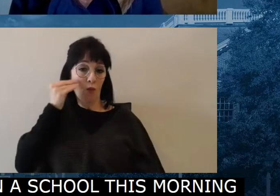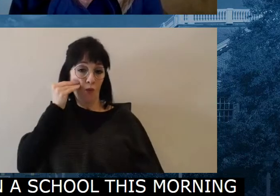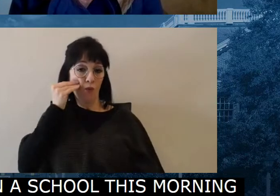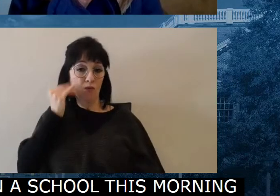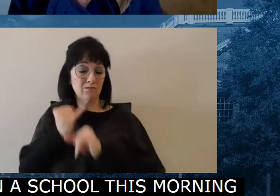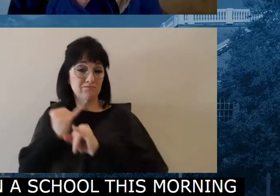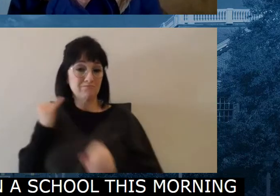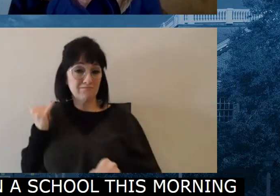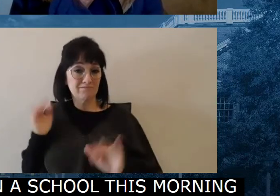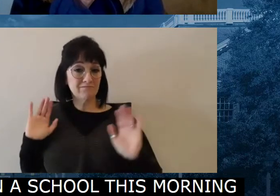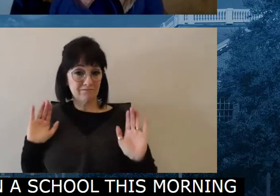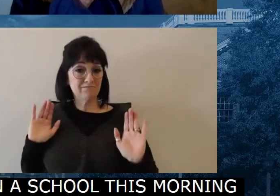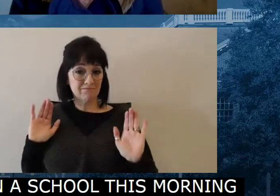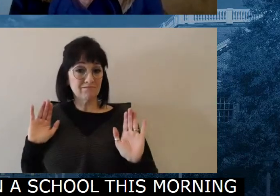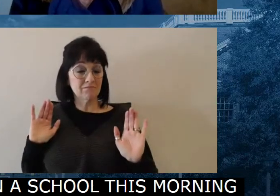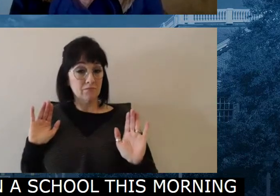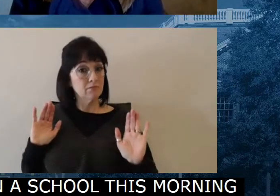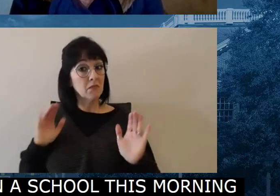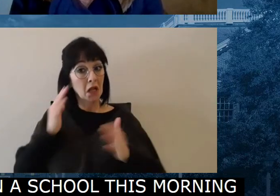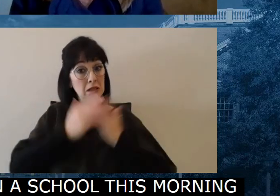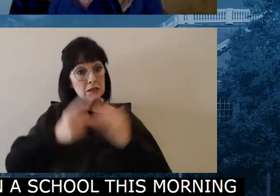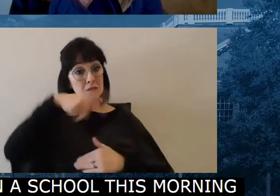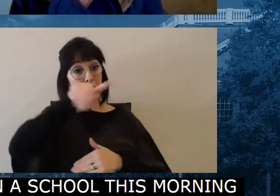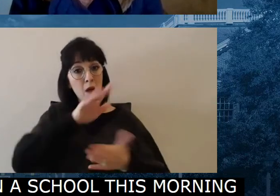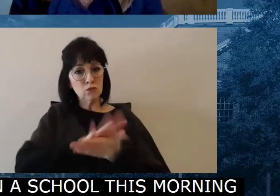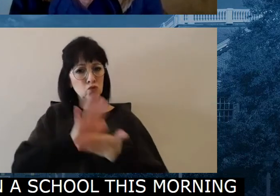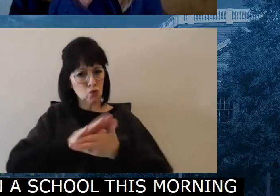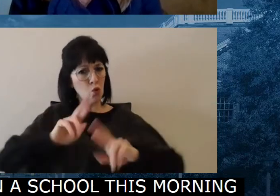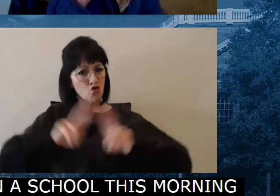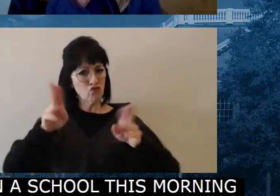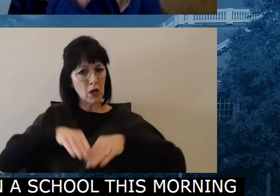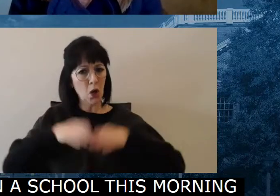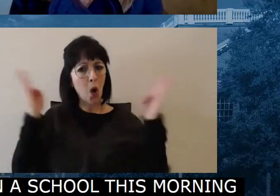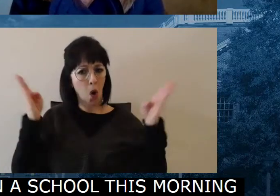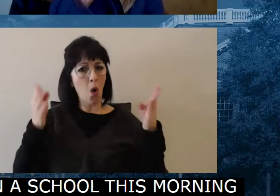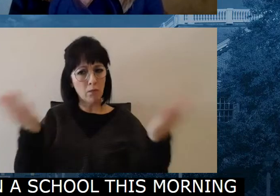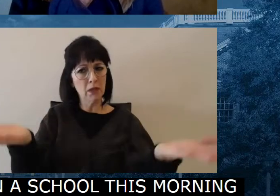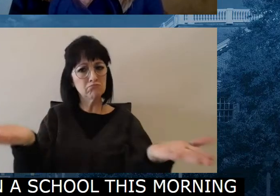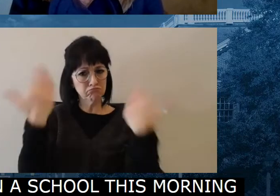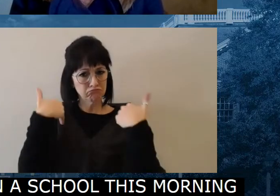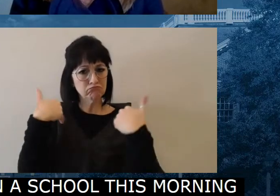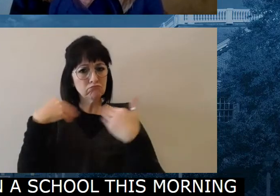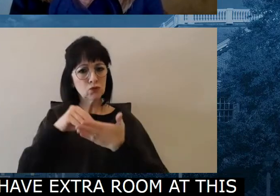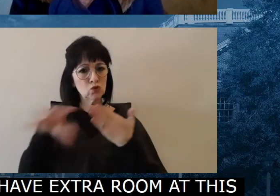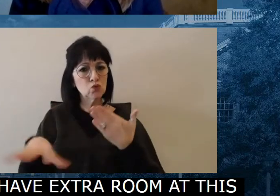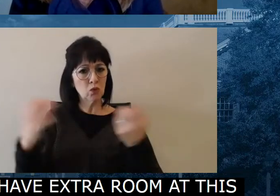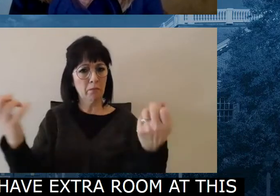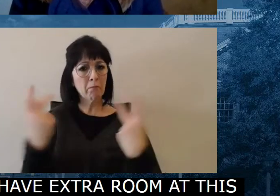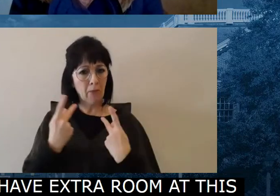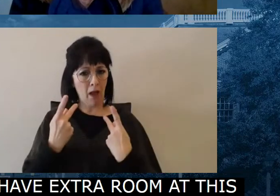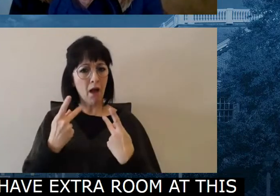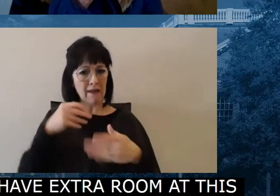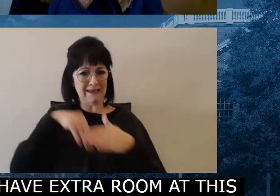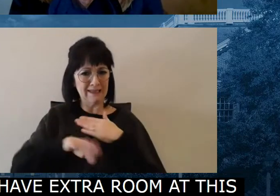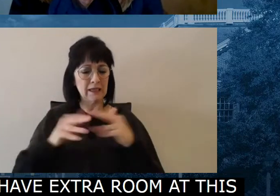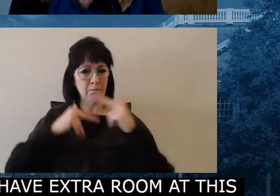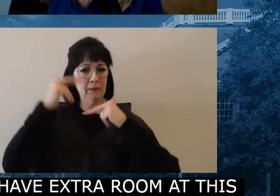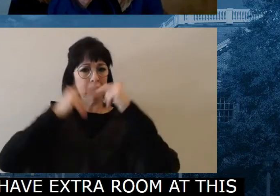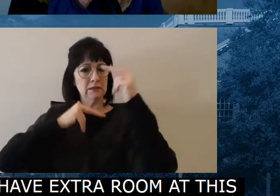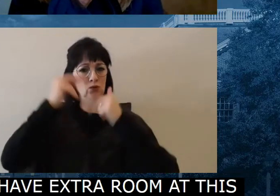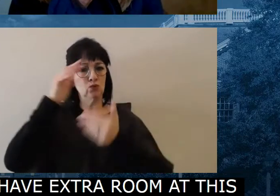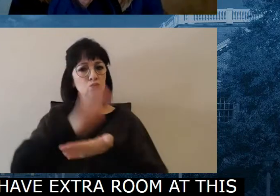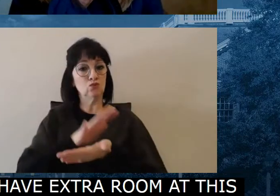them back in, but many of the students or their parents are choosing not to have the students come for in-person instruction, that they are